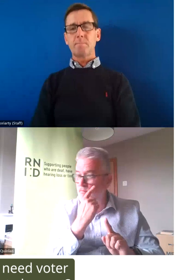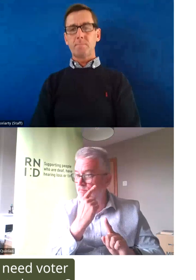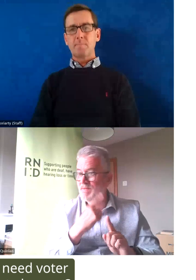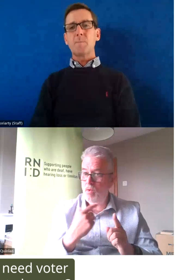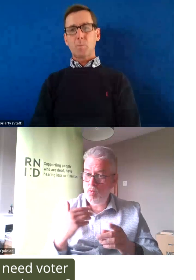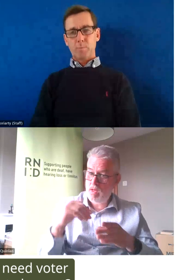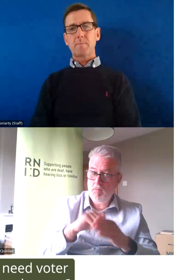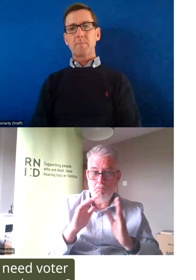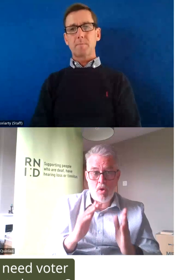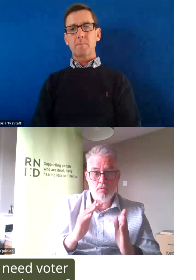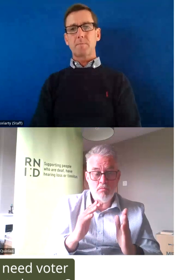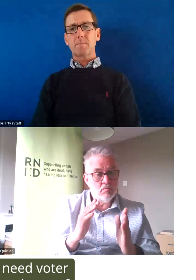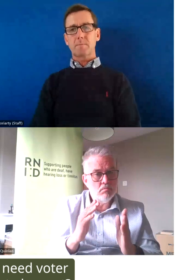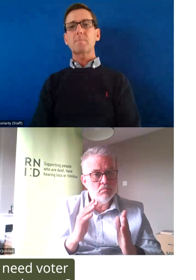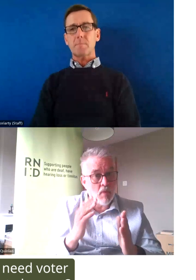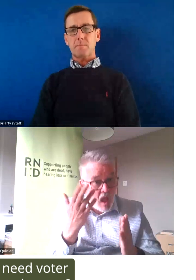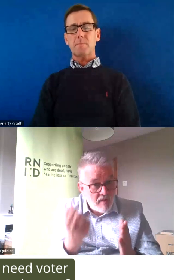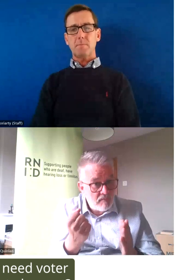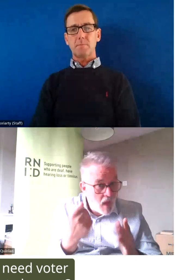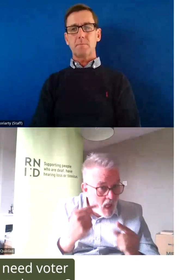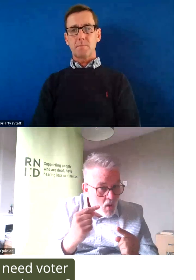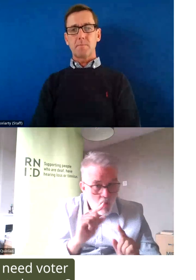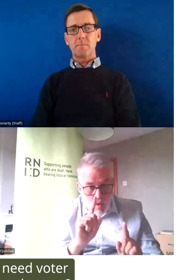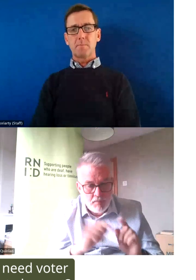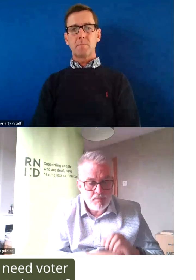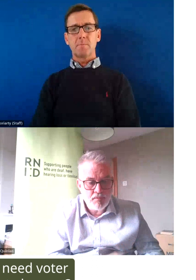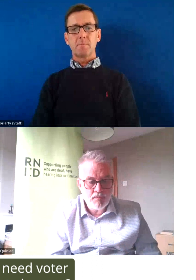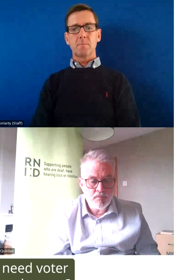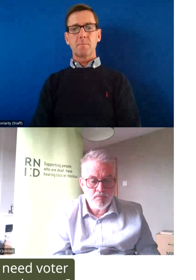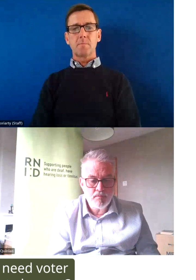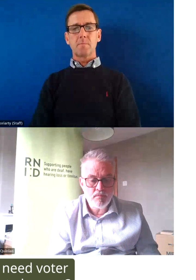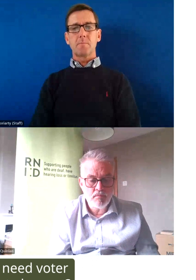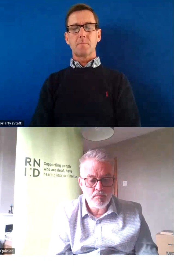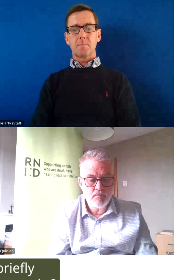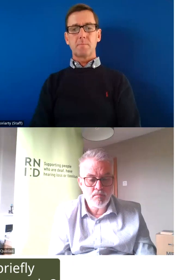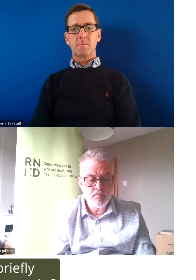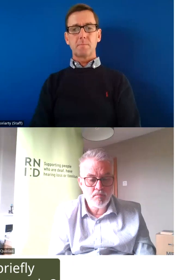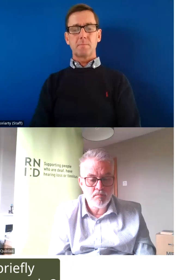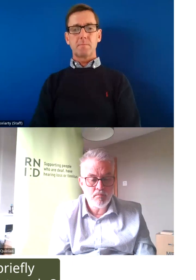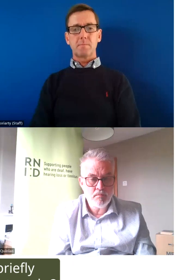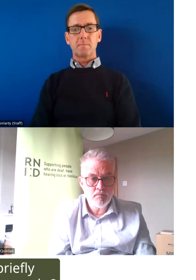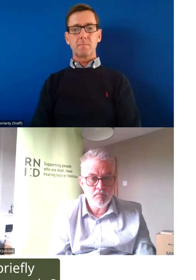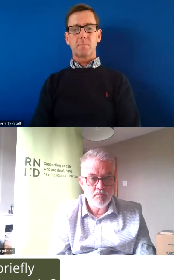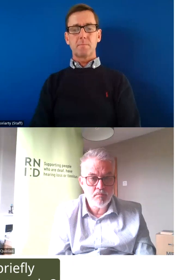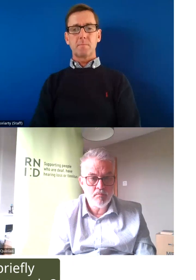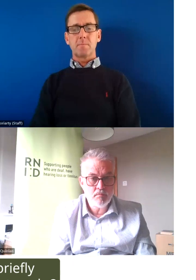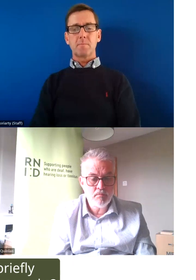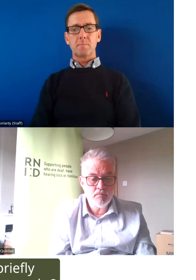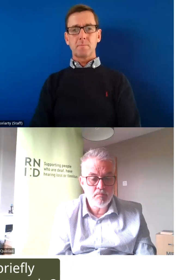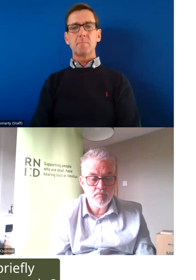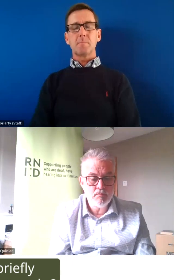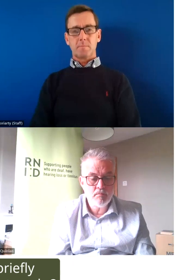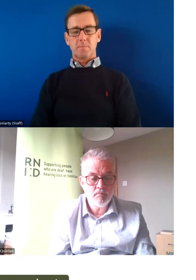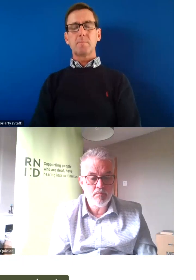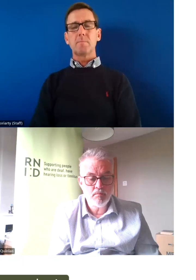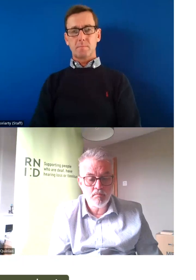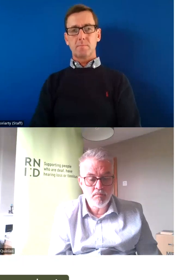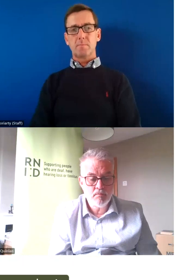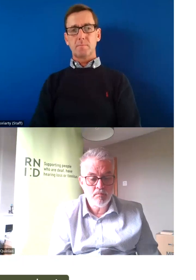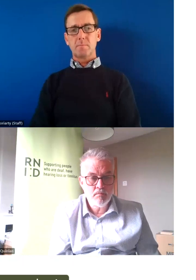do you need voter ID for casting a vote by post? And could you briefly explain how that